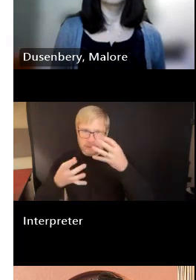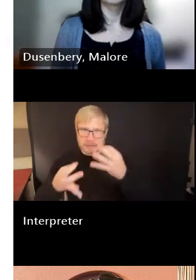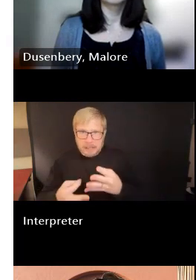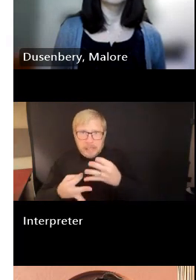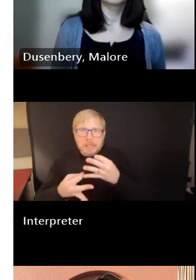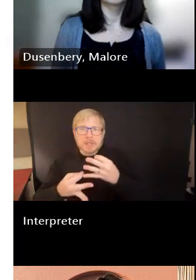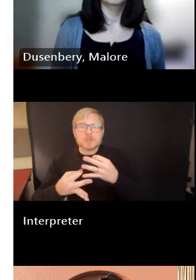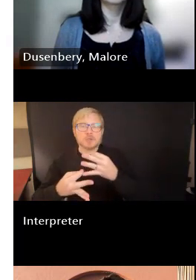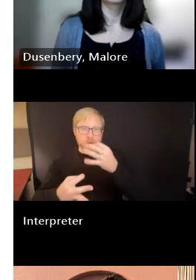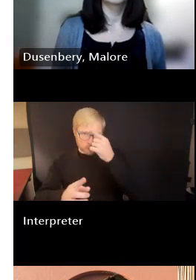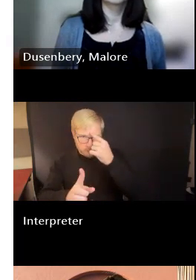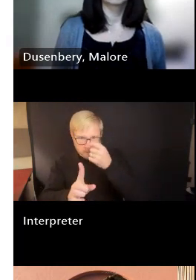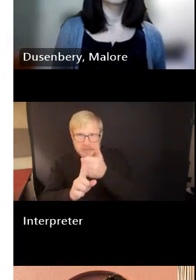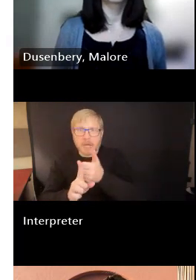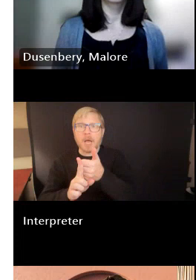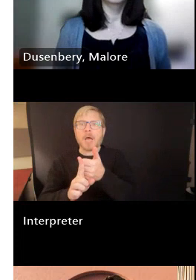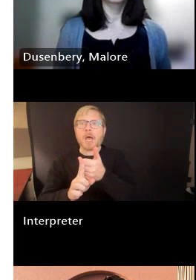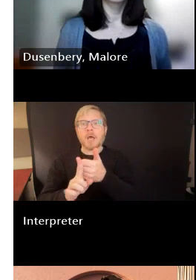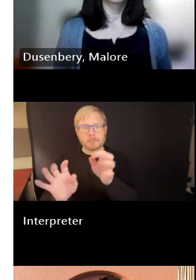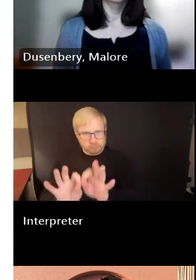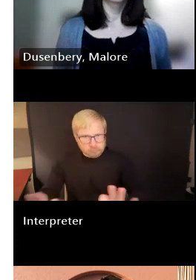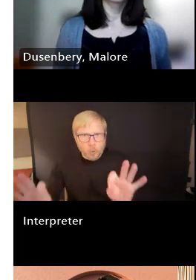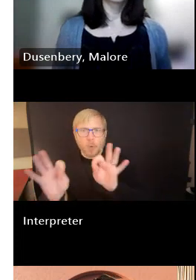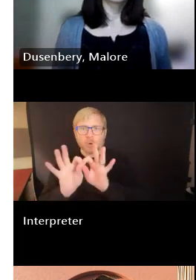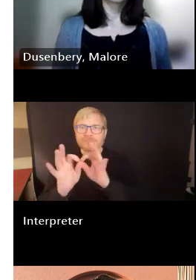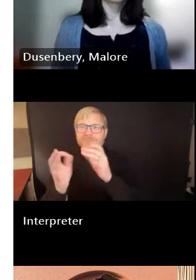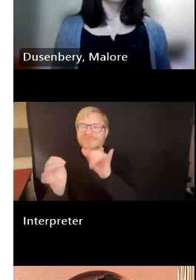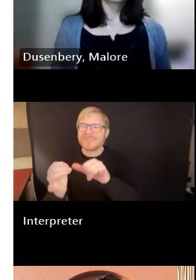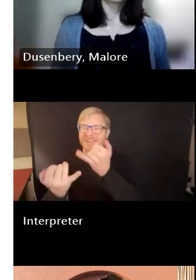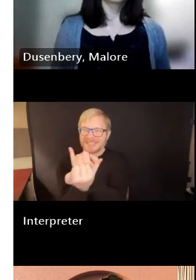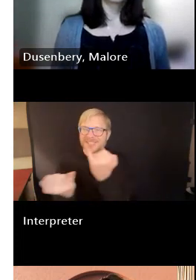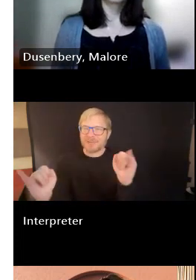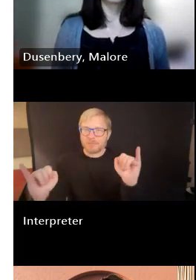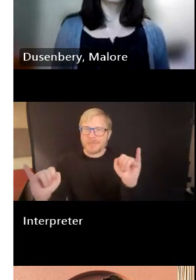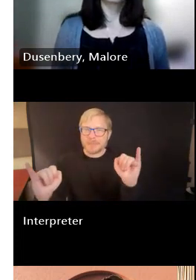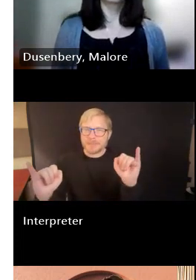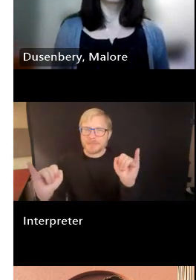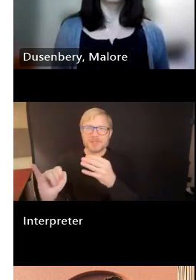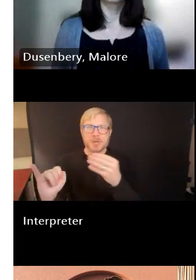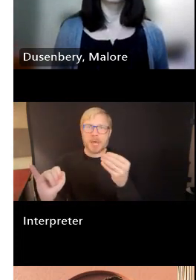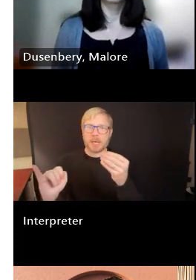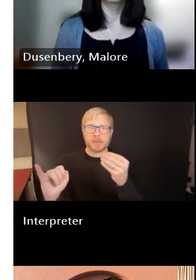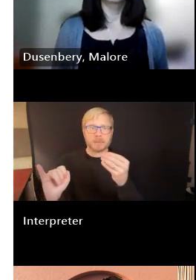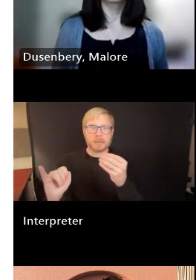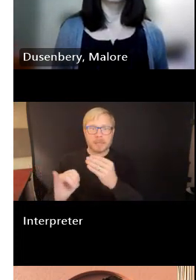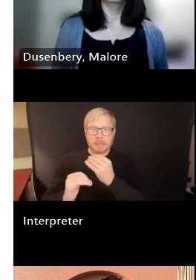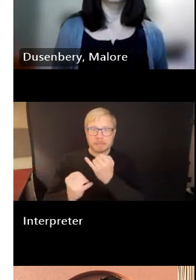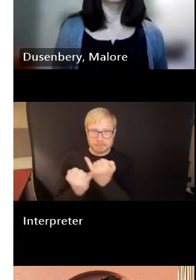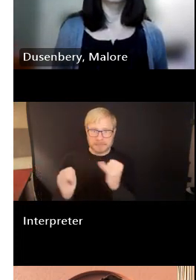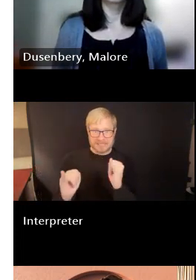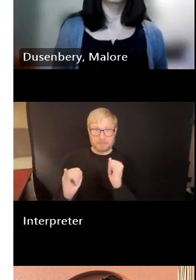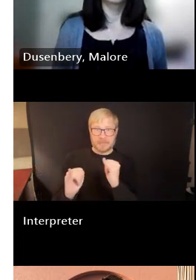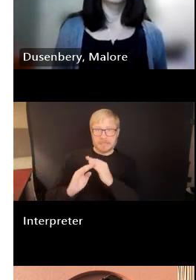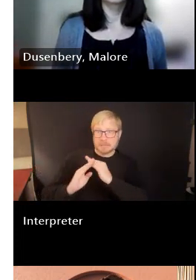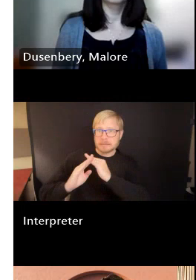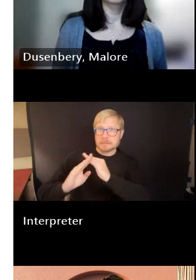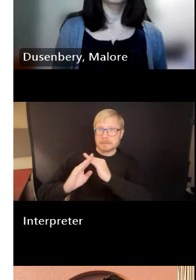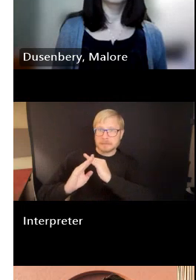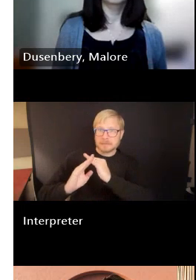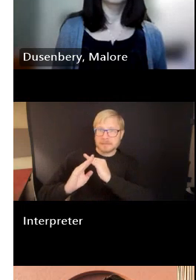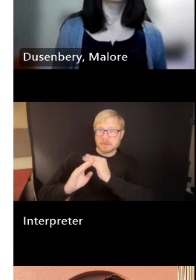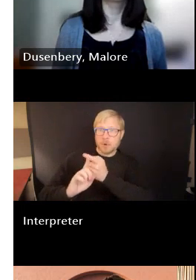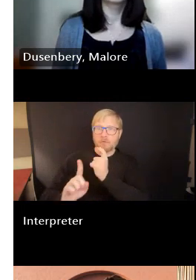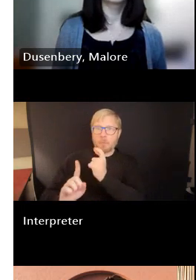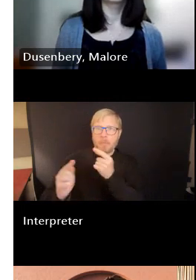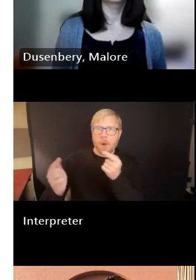is important. And then potential payments for harm, not just victims of crime